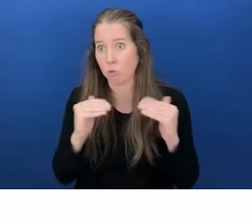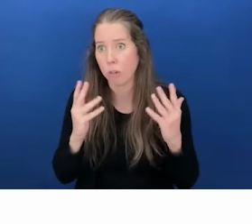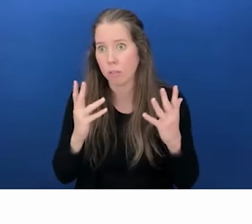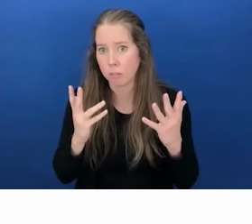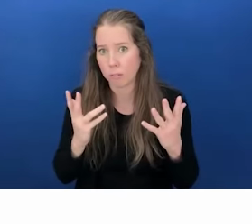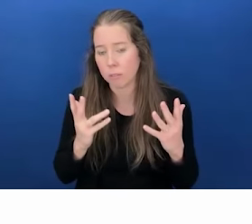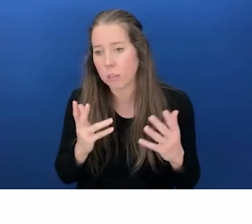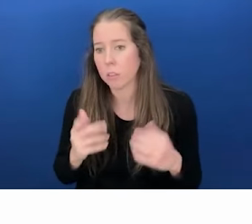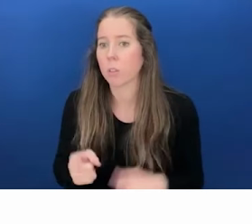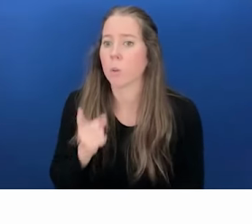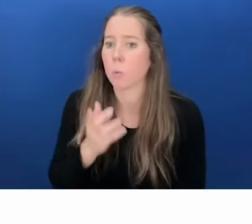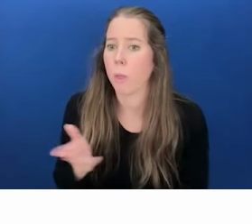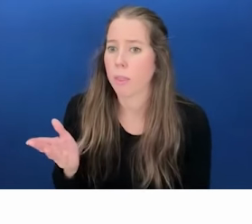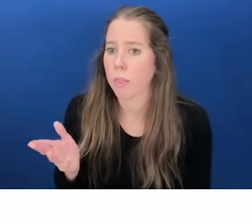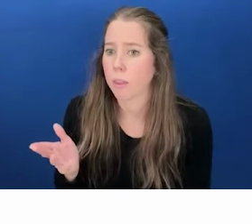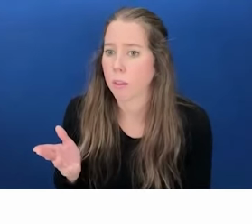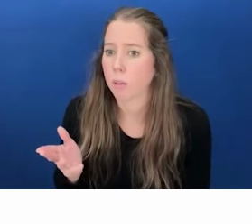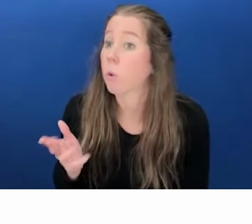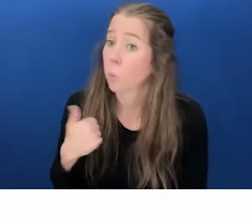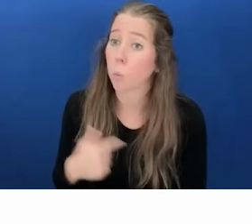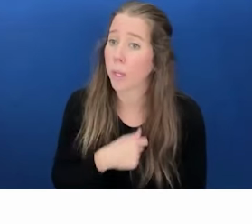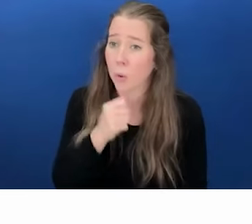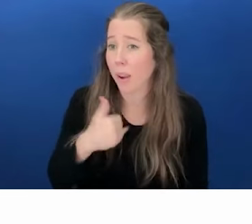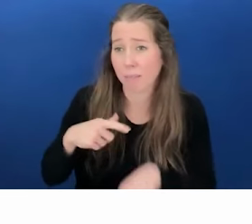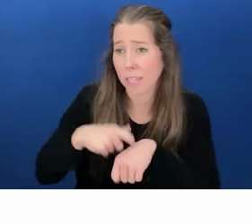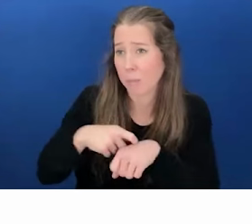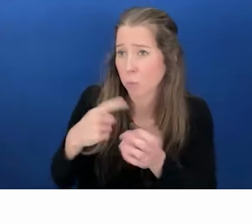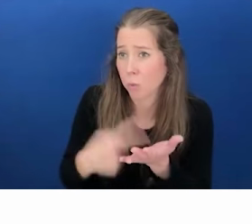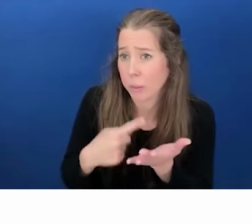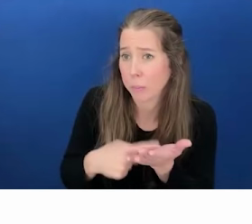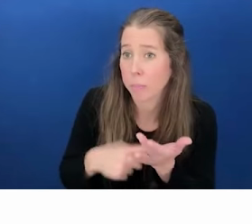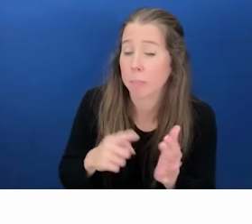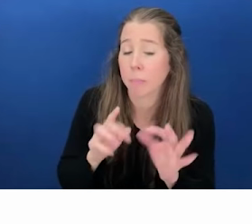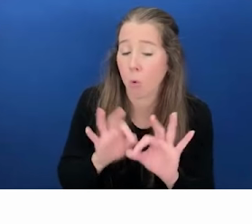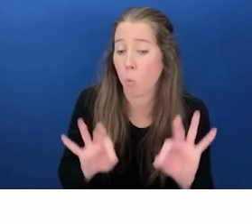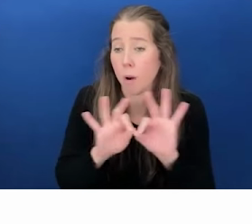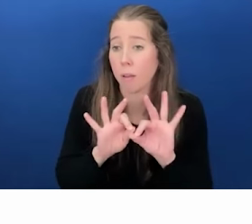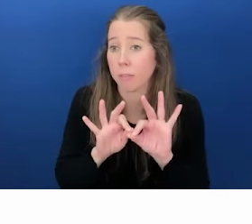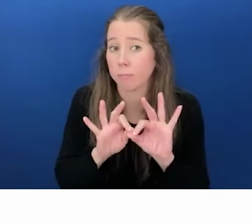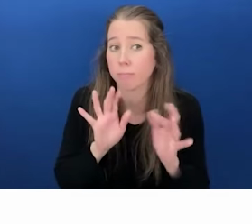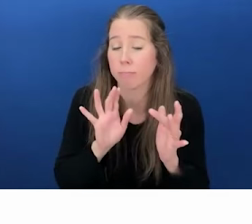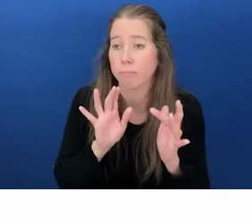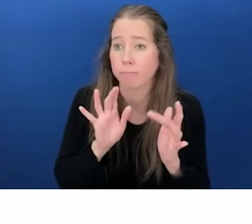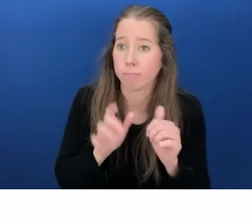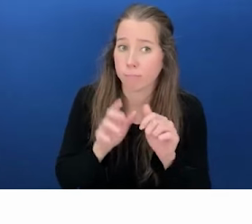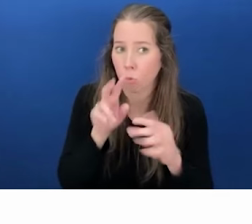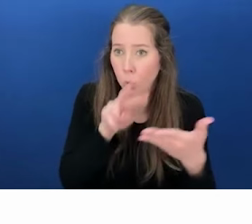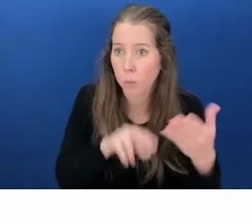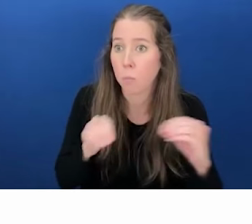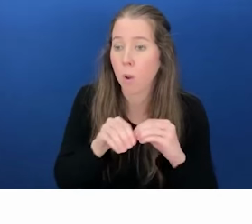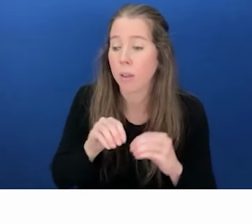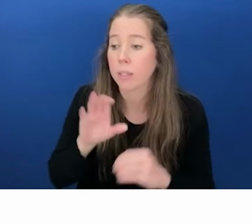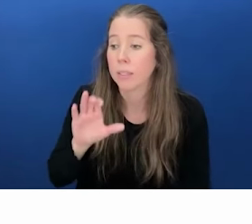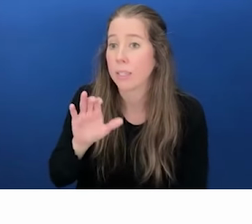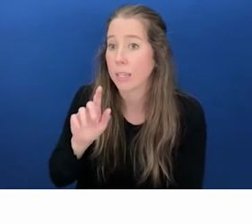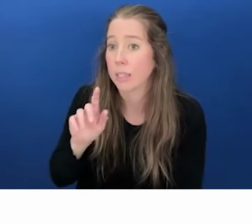in there. One of the things that, so we don't have time to talk about, but it's worth following up on. If you go to faculty, if you go to CFT's